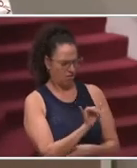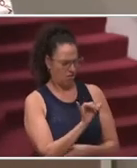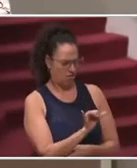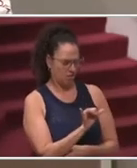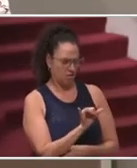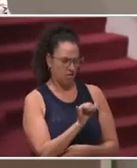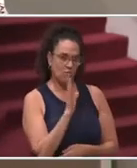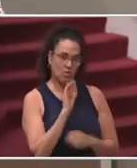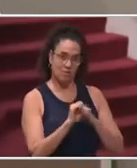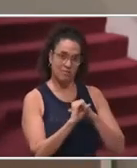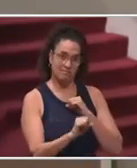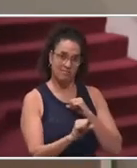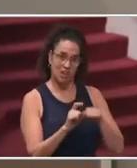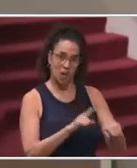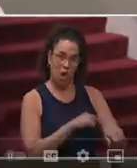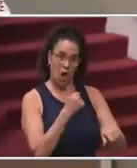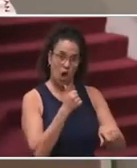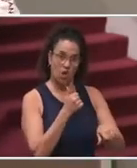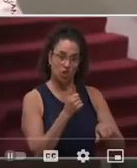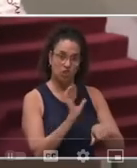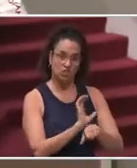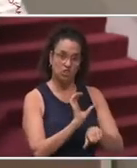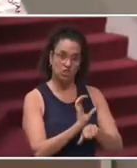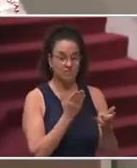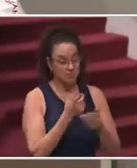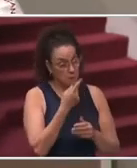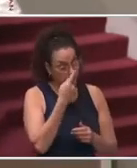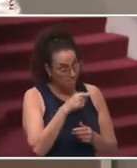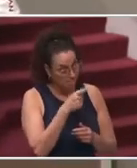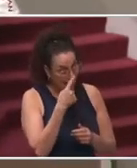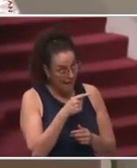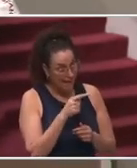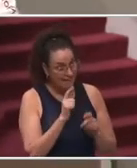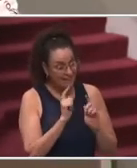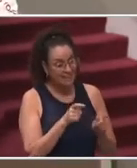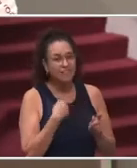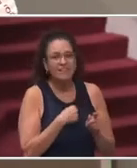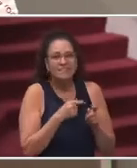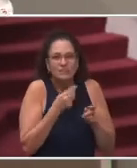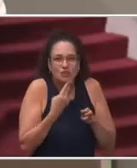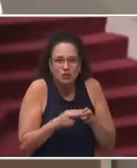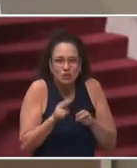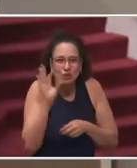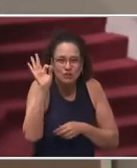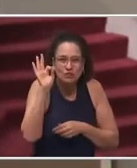you're gonna be running a little long. He said, well, can't you just give us a little something at the end?